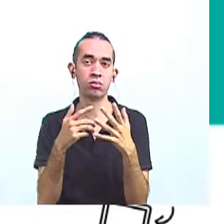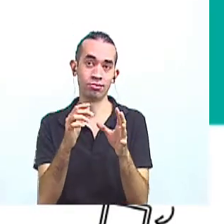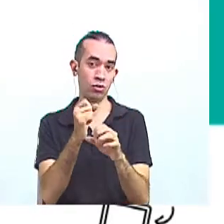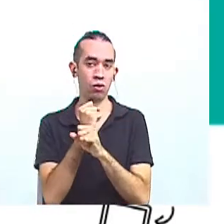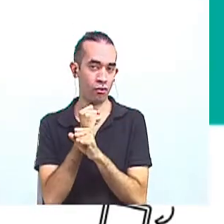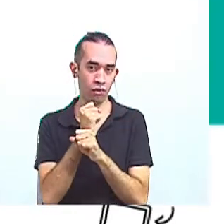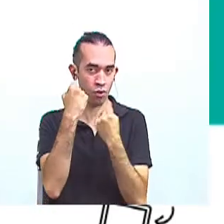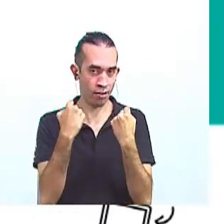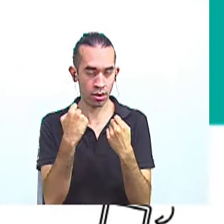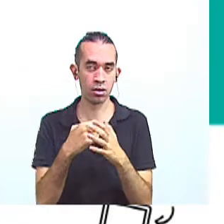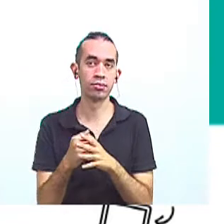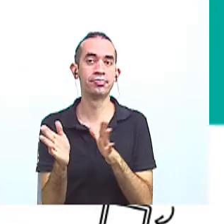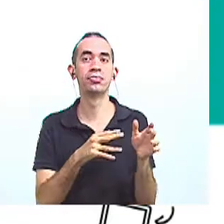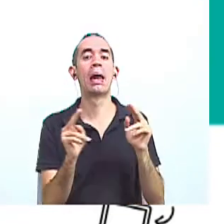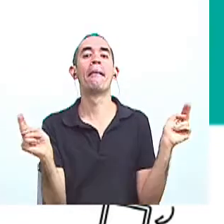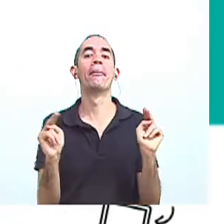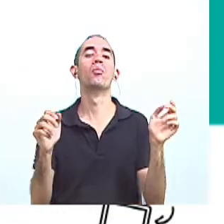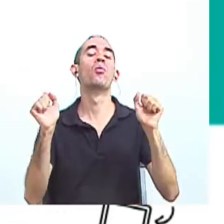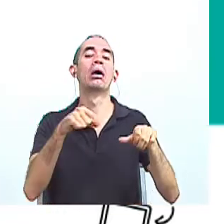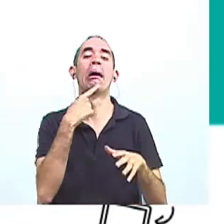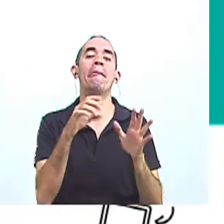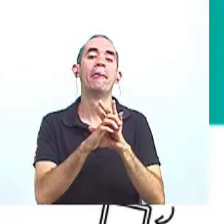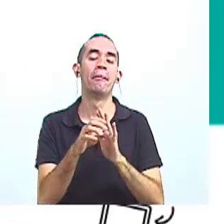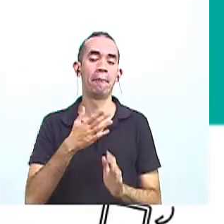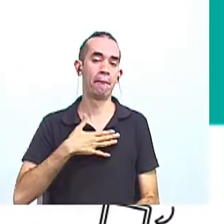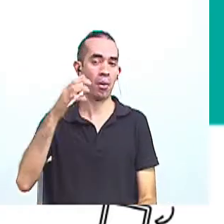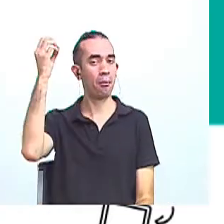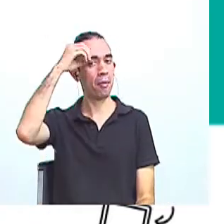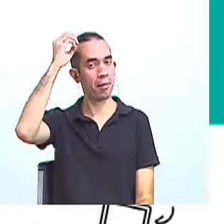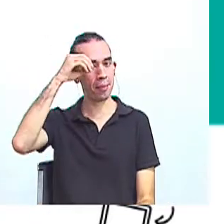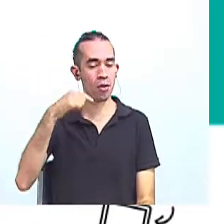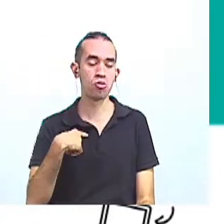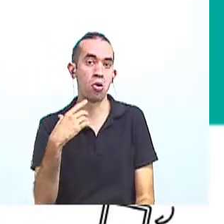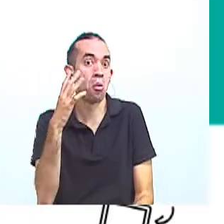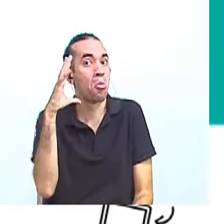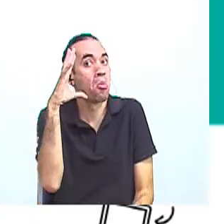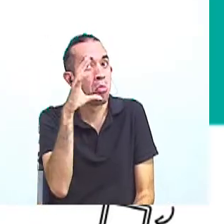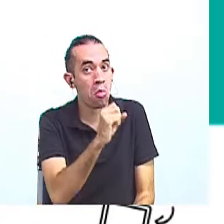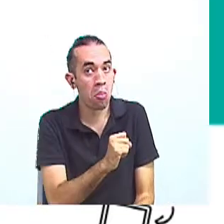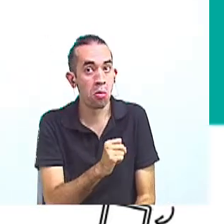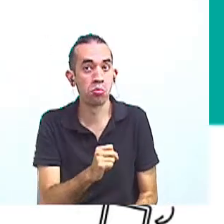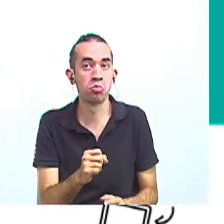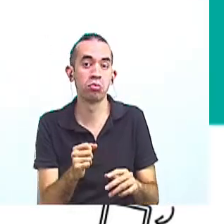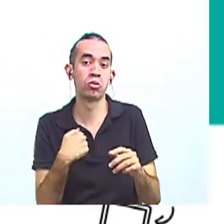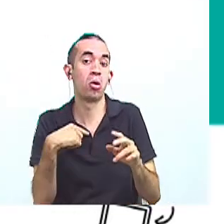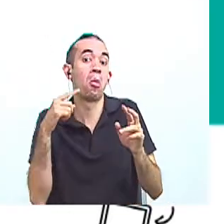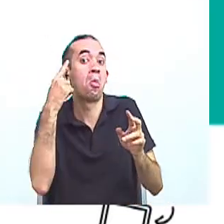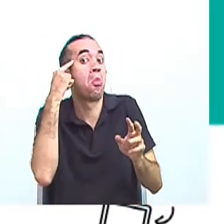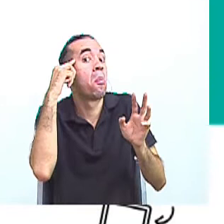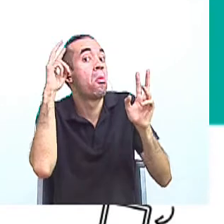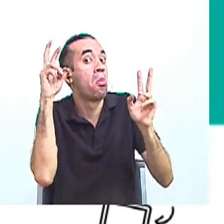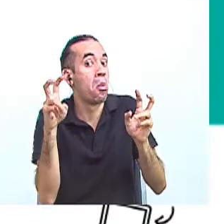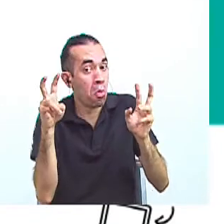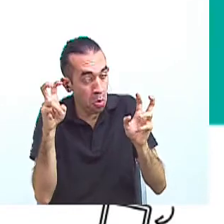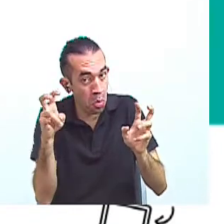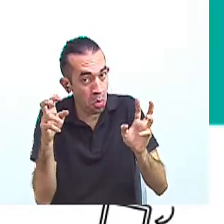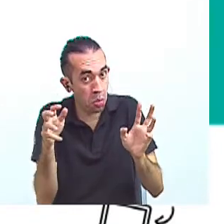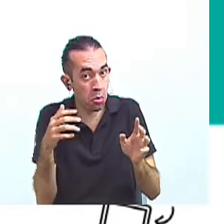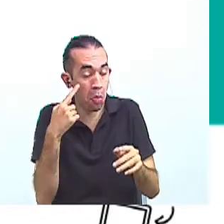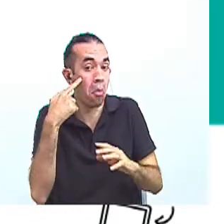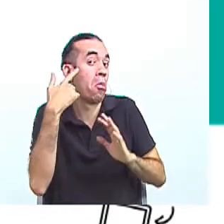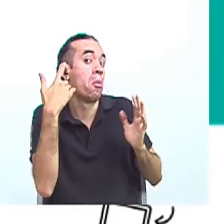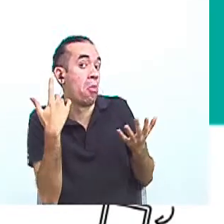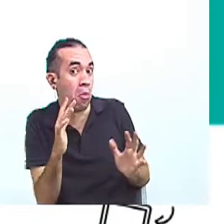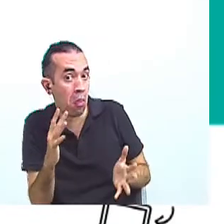neutral. You can say, in my opinion, as far as I am concerned, I suppose that, it seems to me